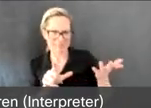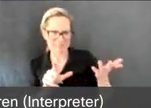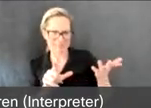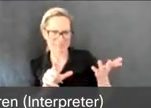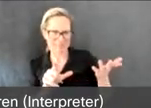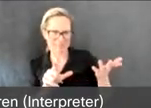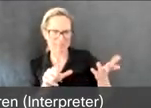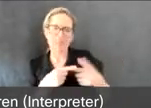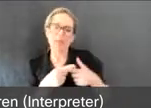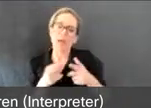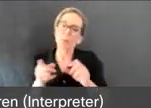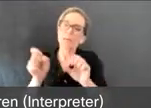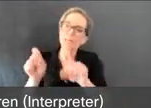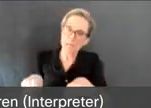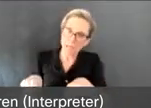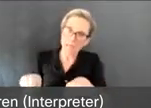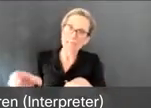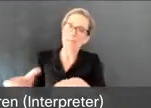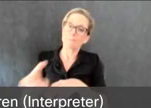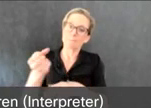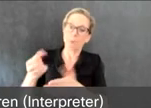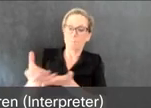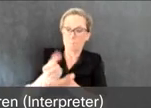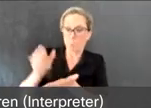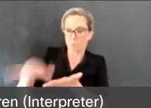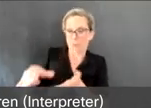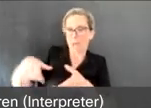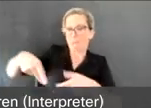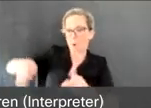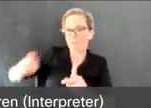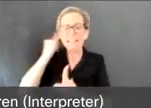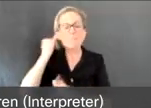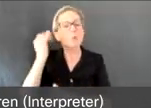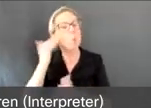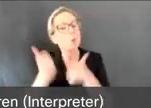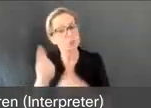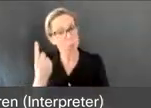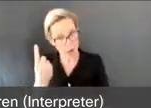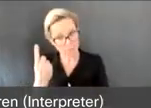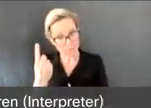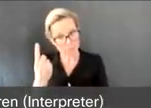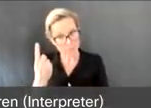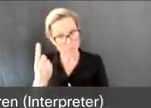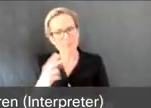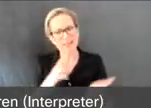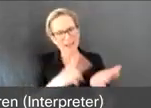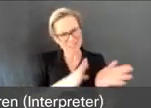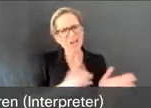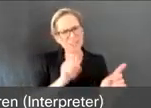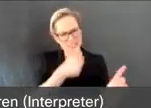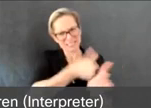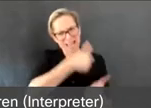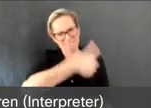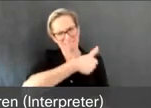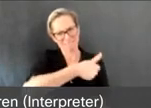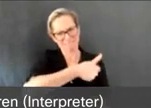from pulling the permit if you know what permit needs to be pulled. And frankly, the contractor should pull the permit because